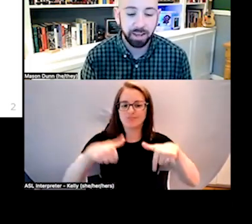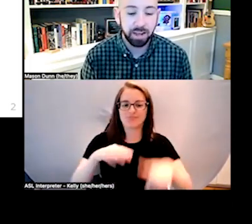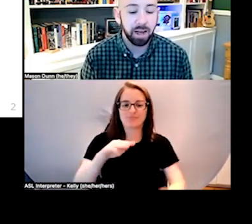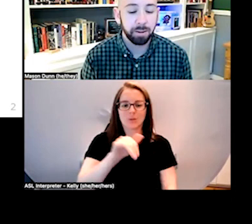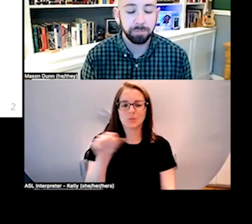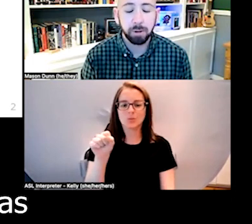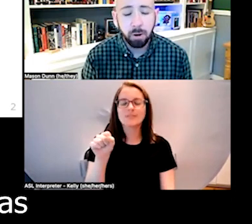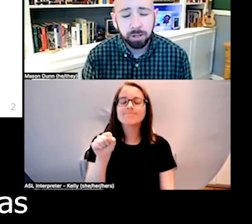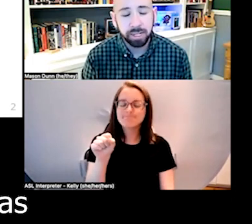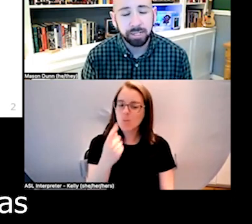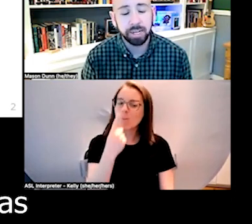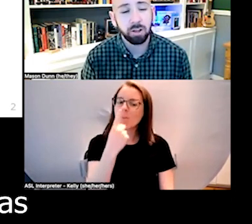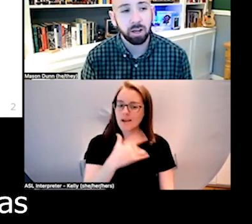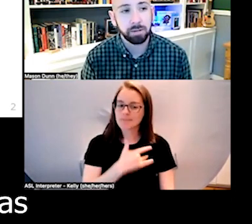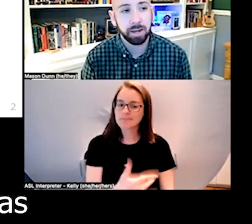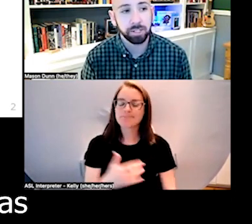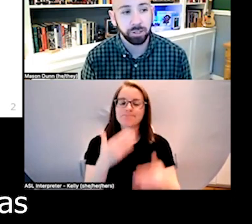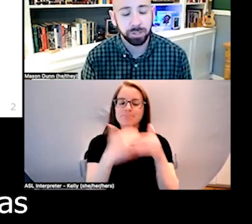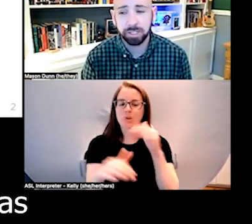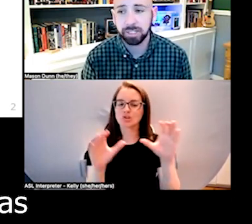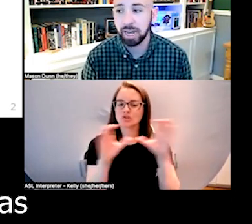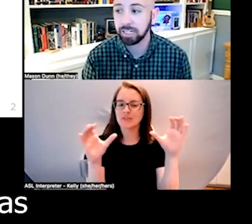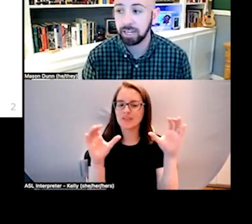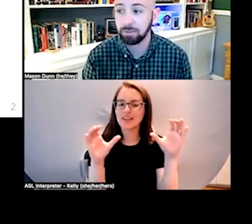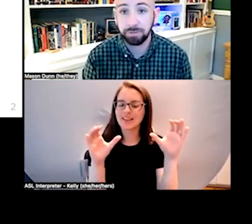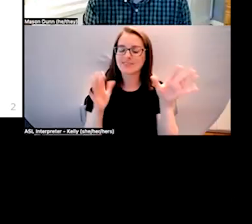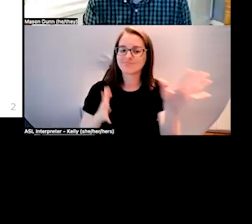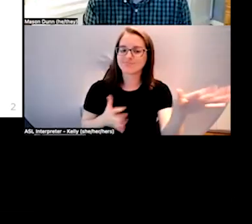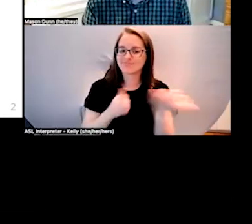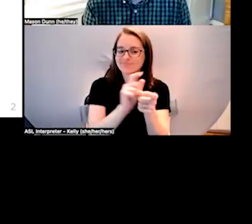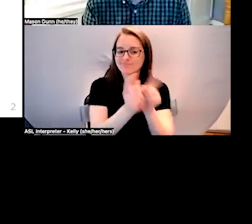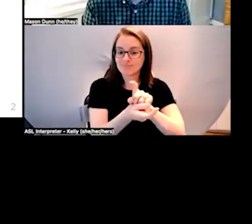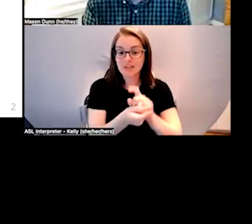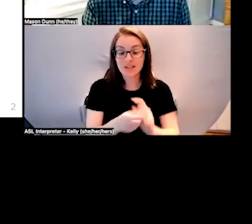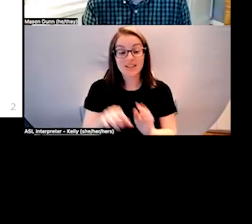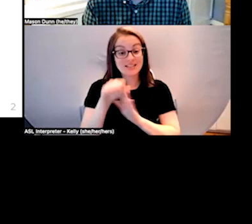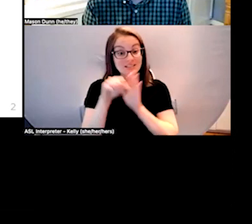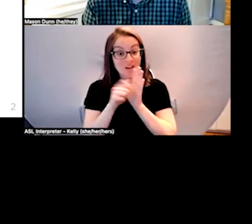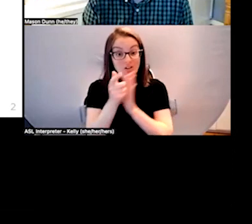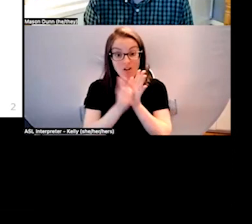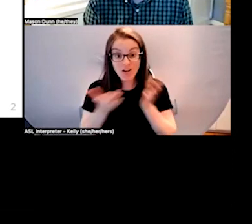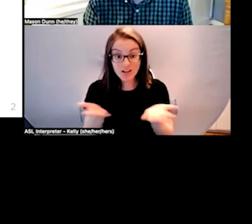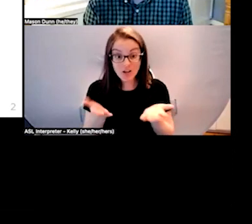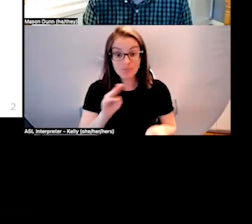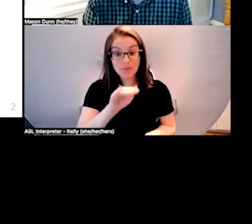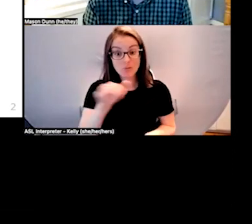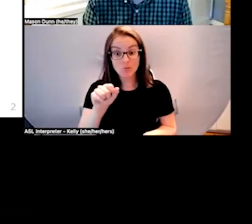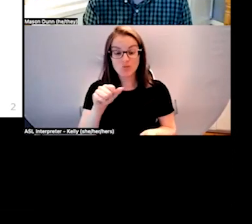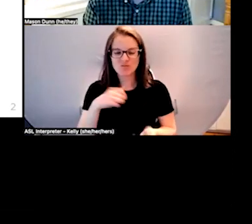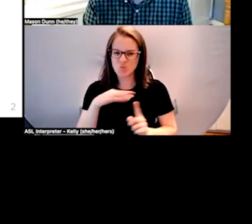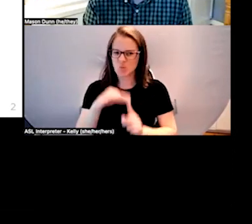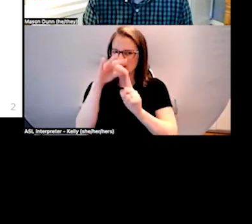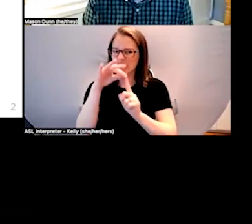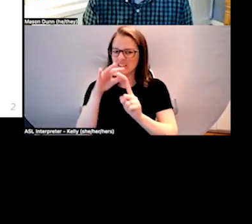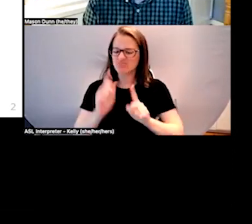updates. Currently, state law in Massachusetts has a very unique situation, to my mind,